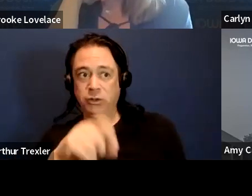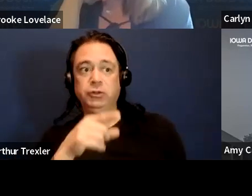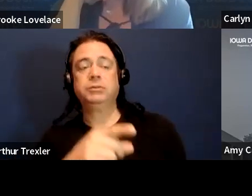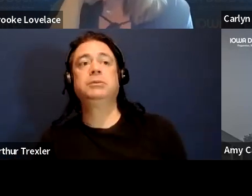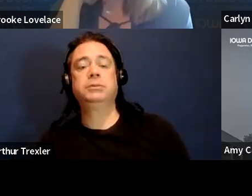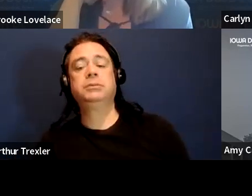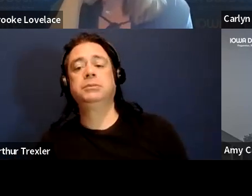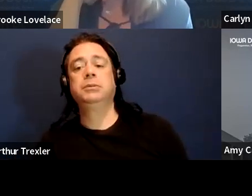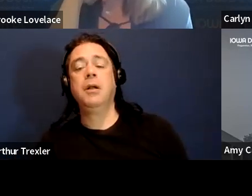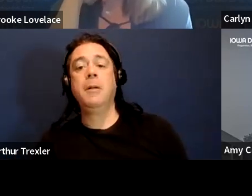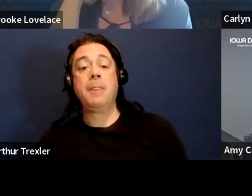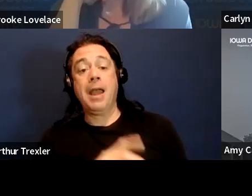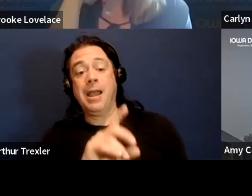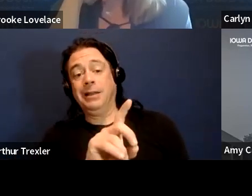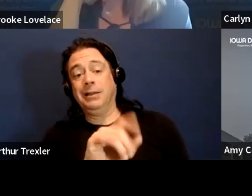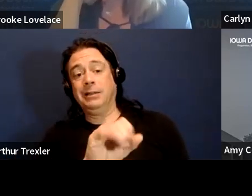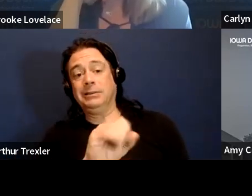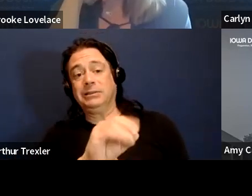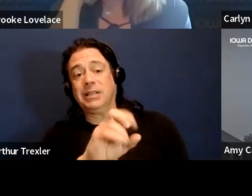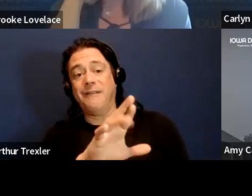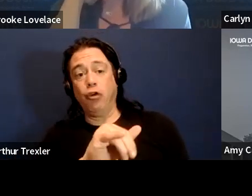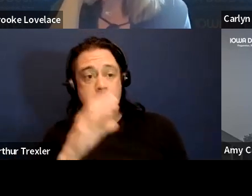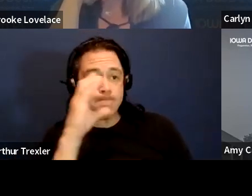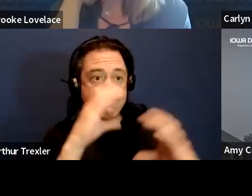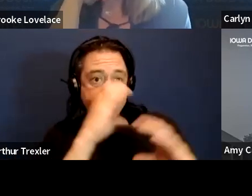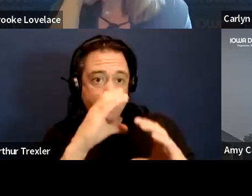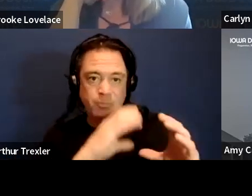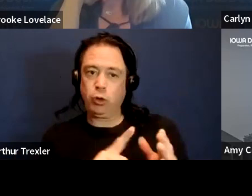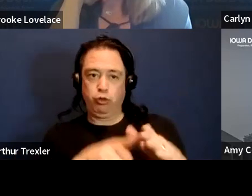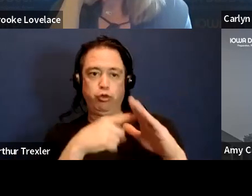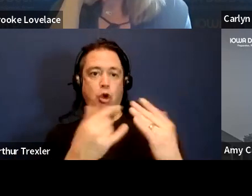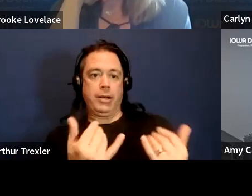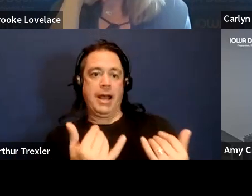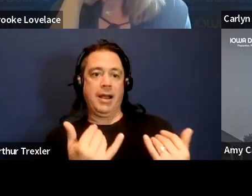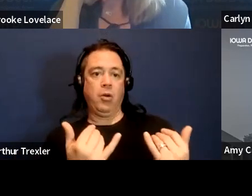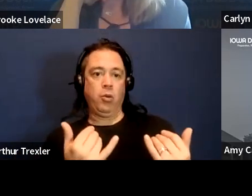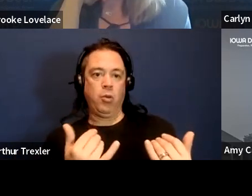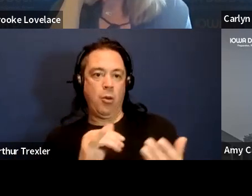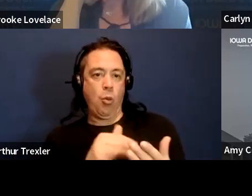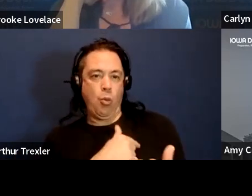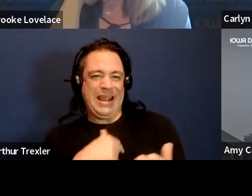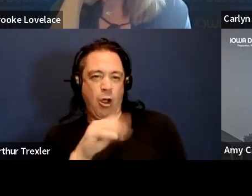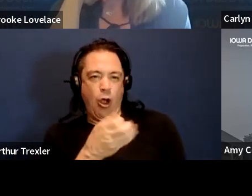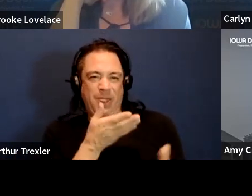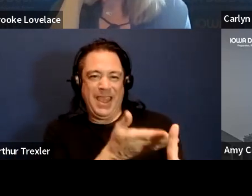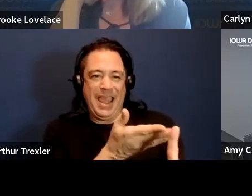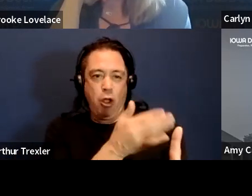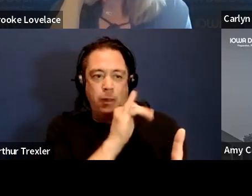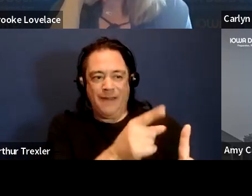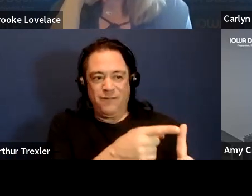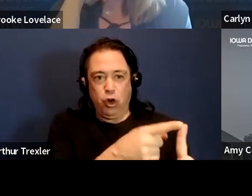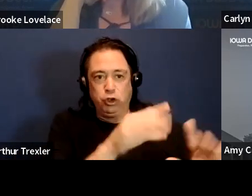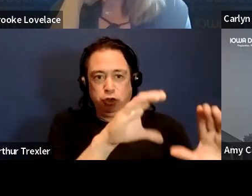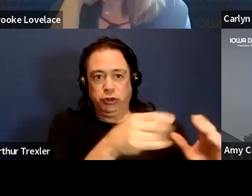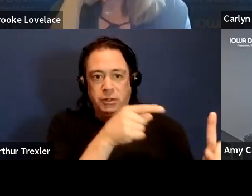the discovery work is starting now. So we are in that first part.